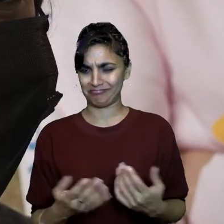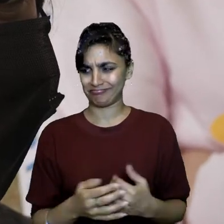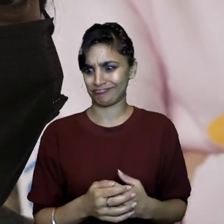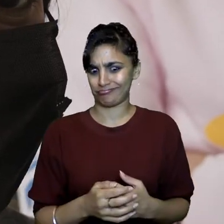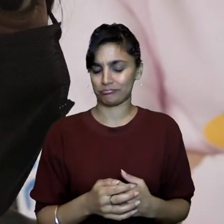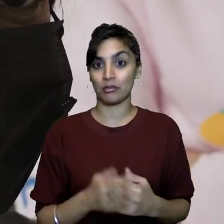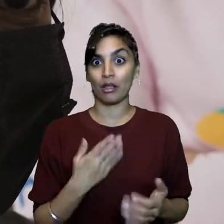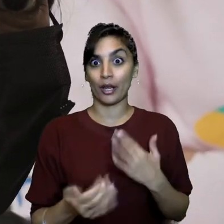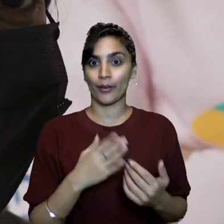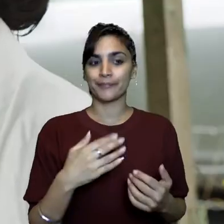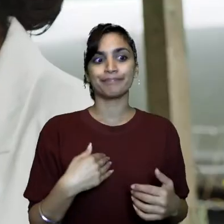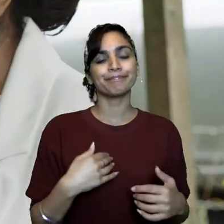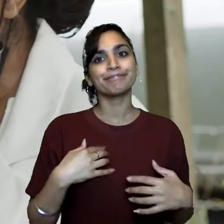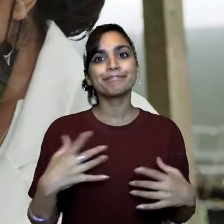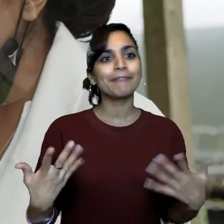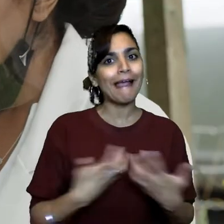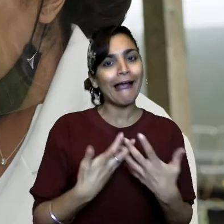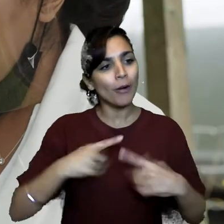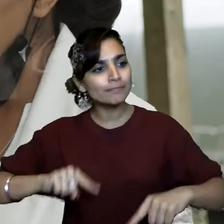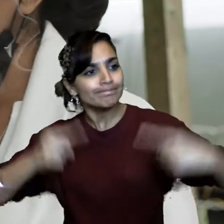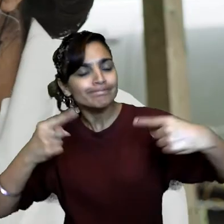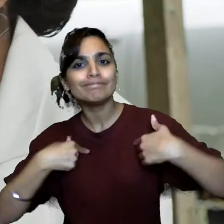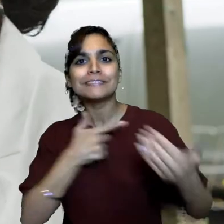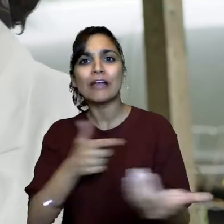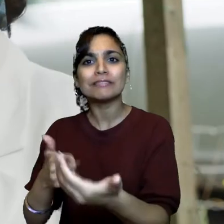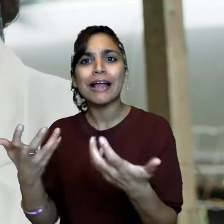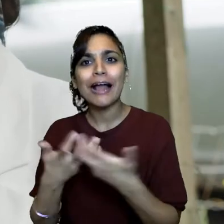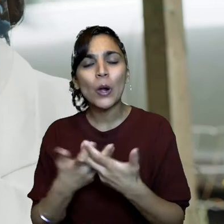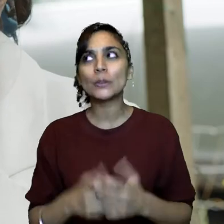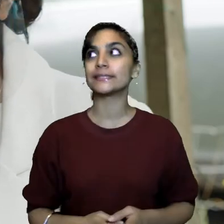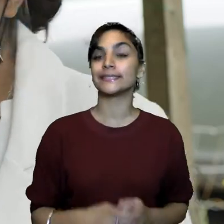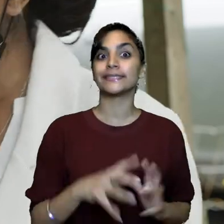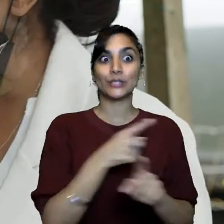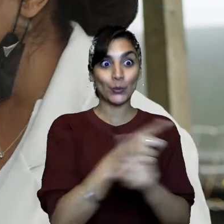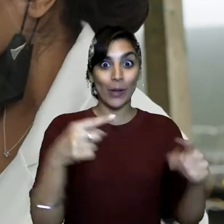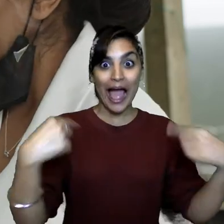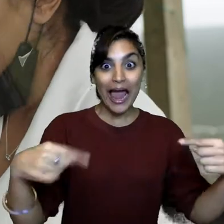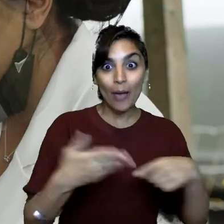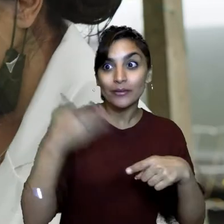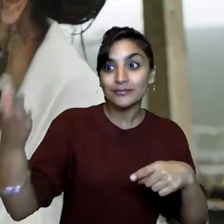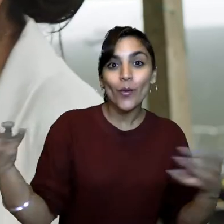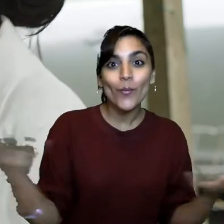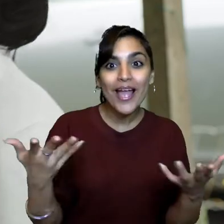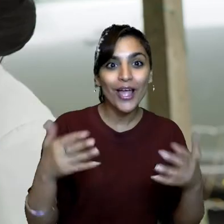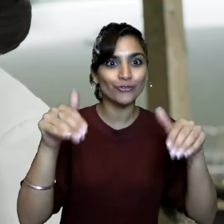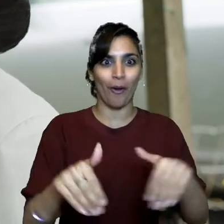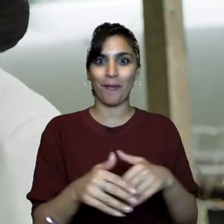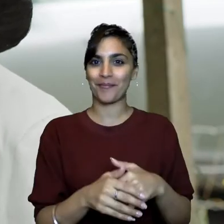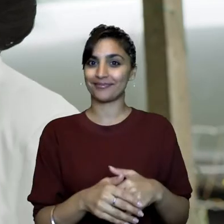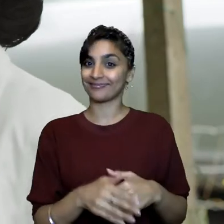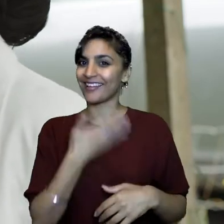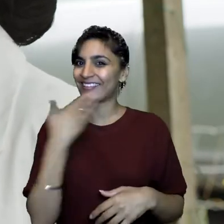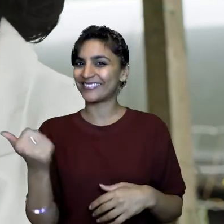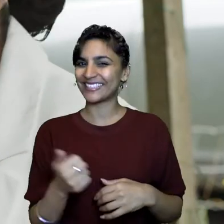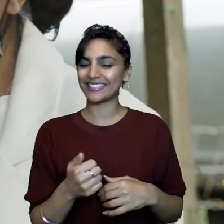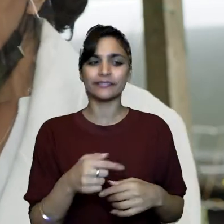Counter-terrorism. We are going to allow you all to go to the shops. That's lovely isn't it but you can't all